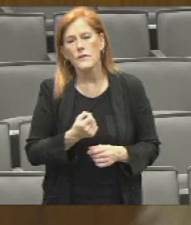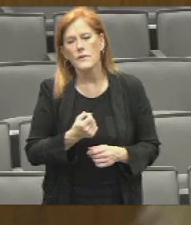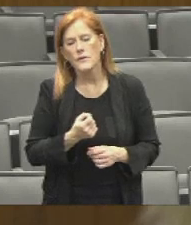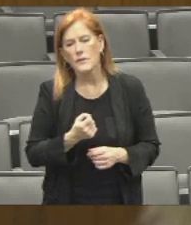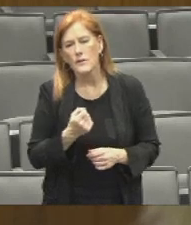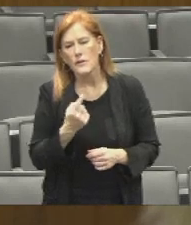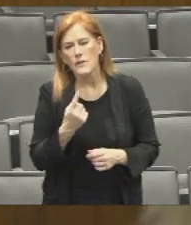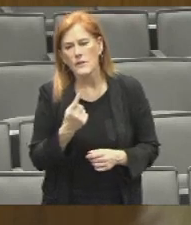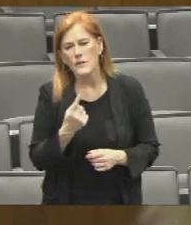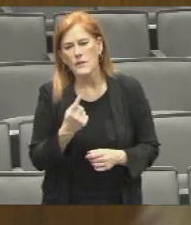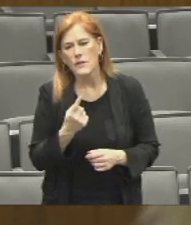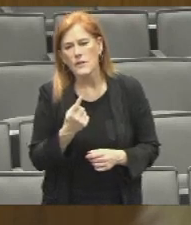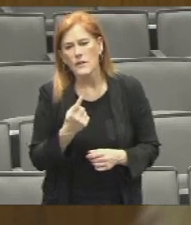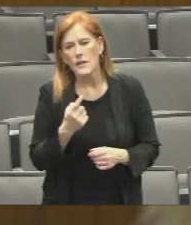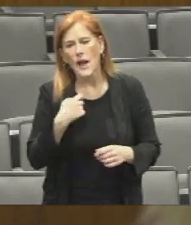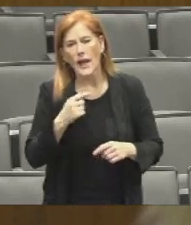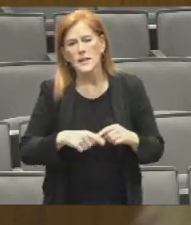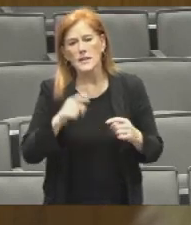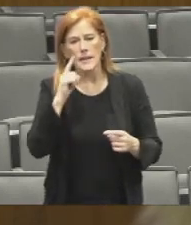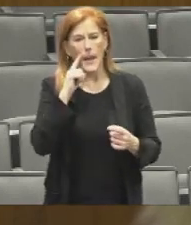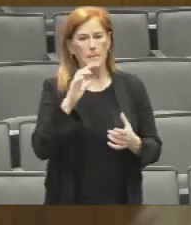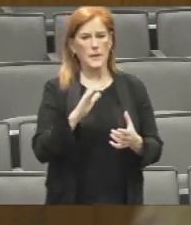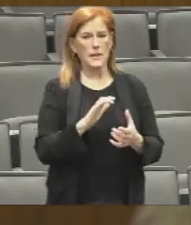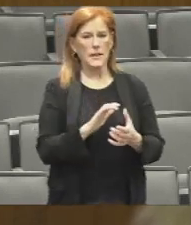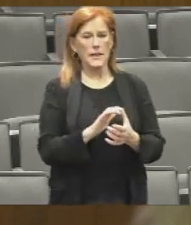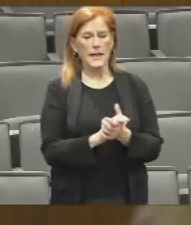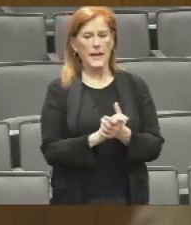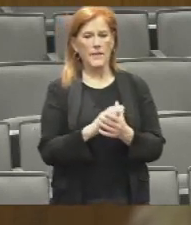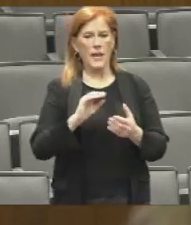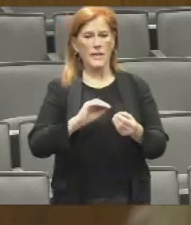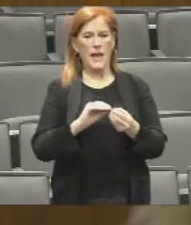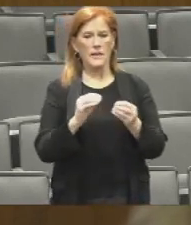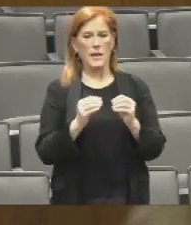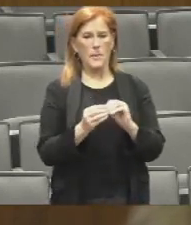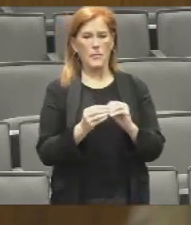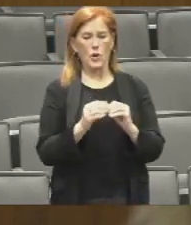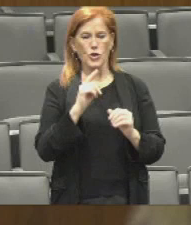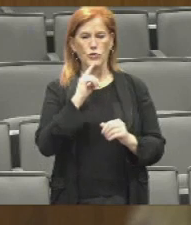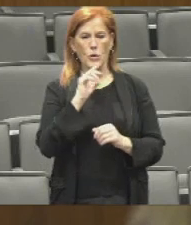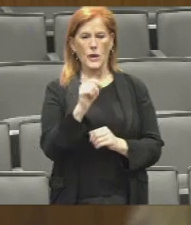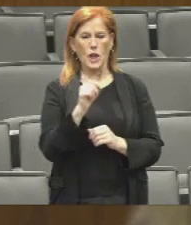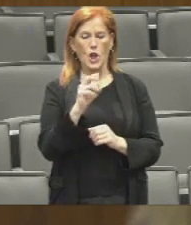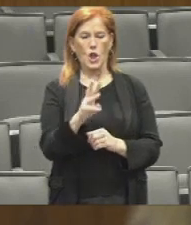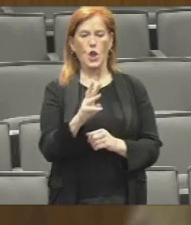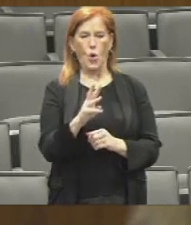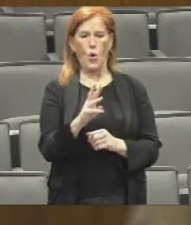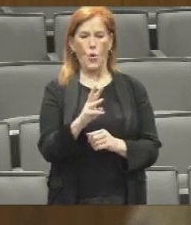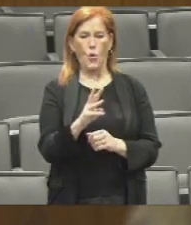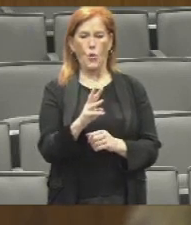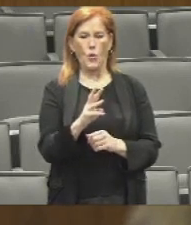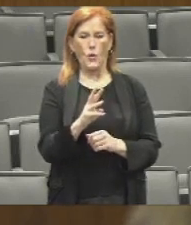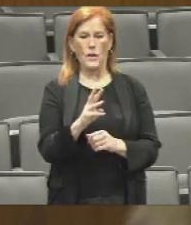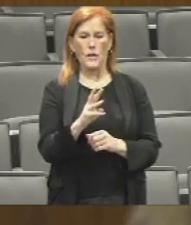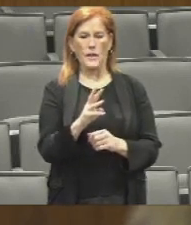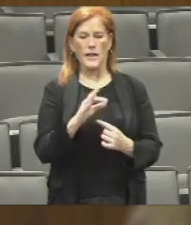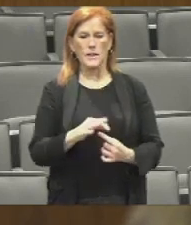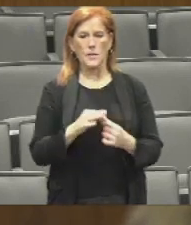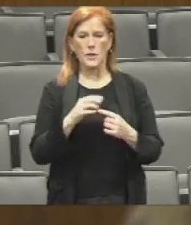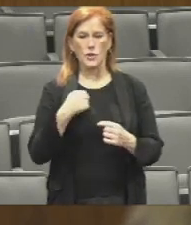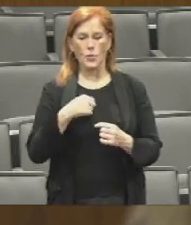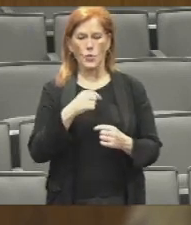something. It's just something out there, and I can't believe it's that low a number of people. that's there, particularly because when I look at the